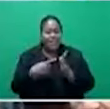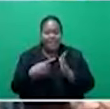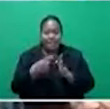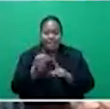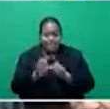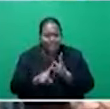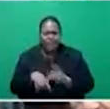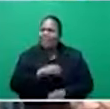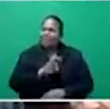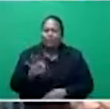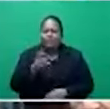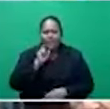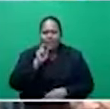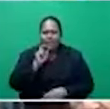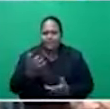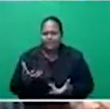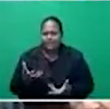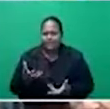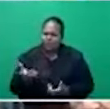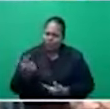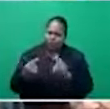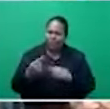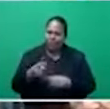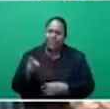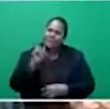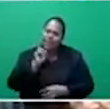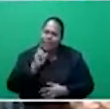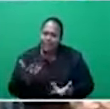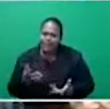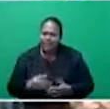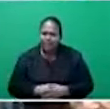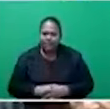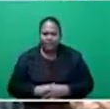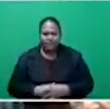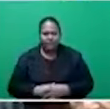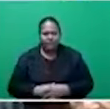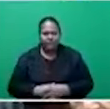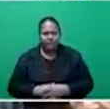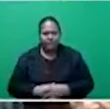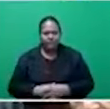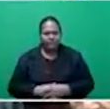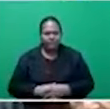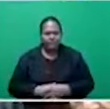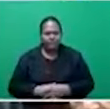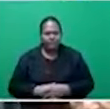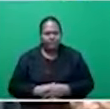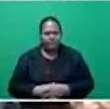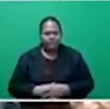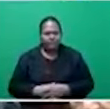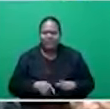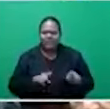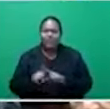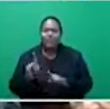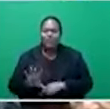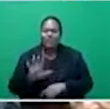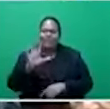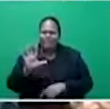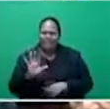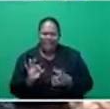funny, but it's actually not. It's a typical what we call a 5-penny contribution to a 5% party. Mr. Speaker,